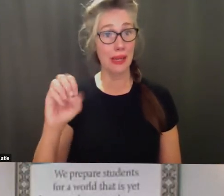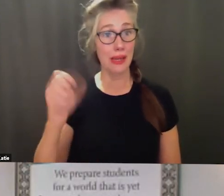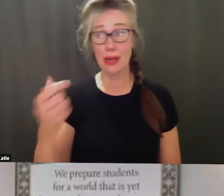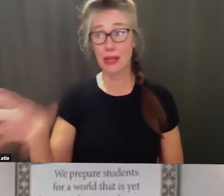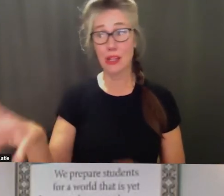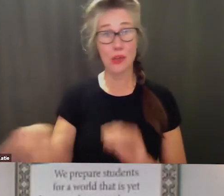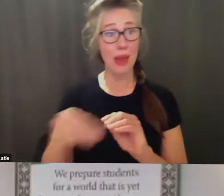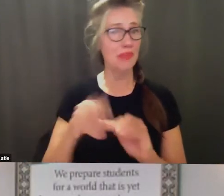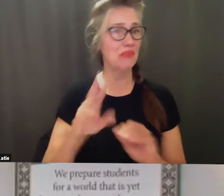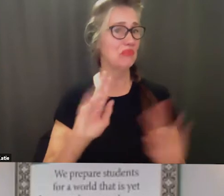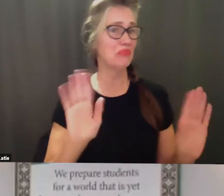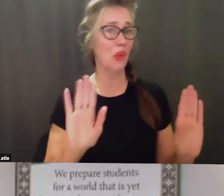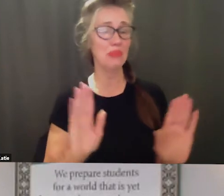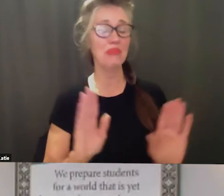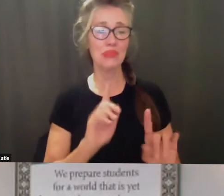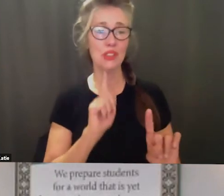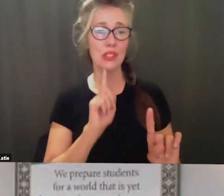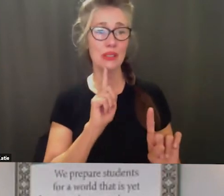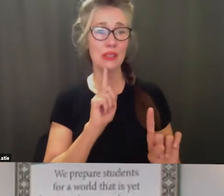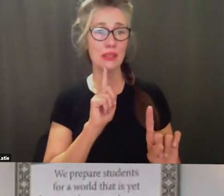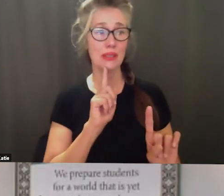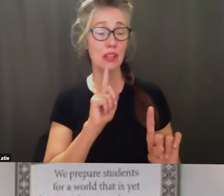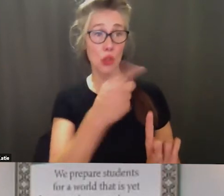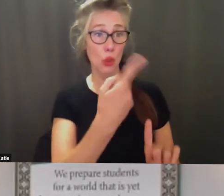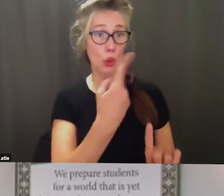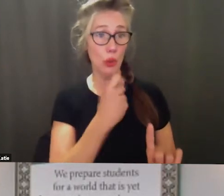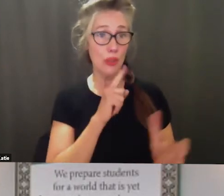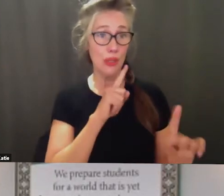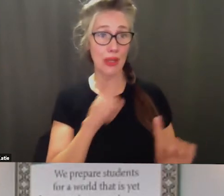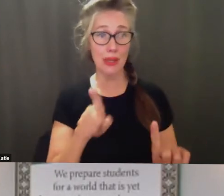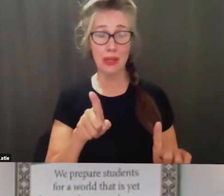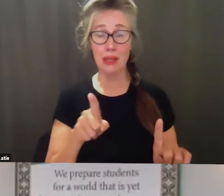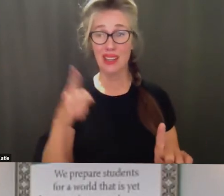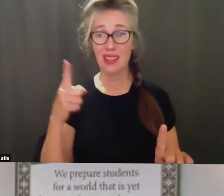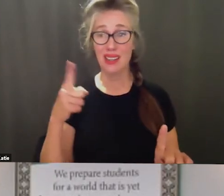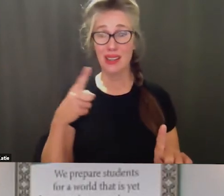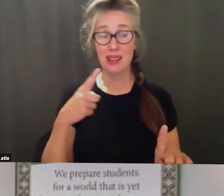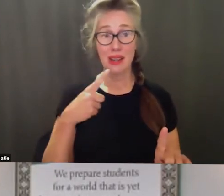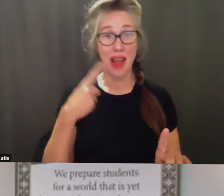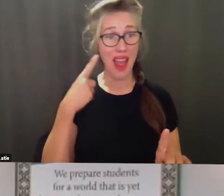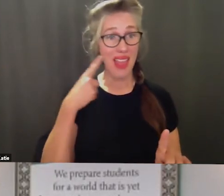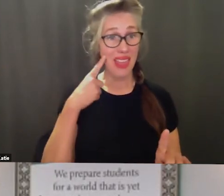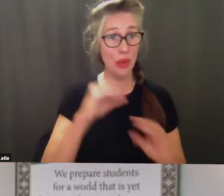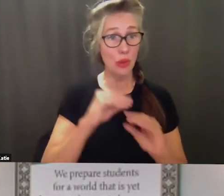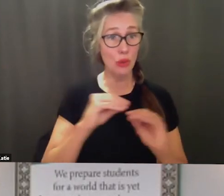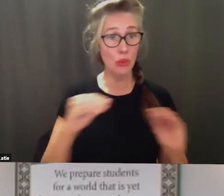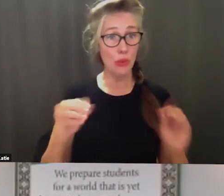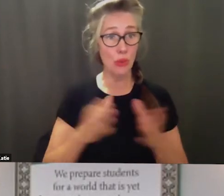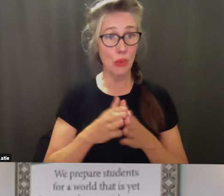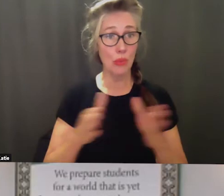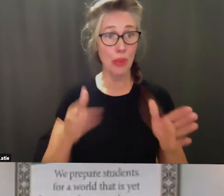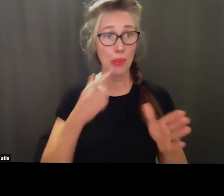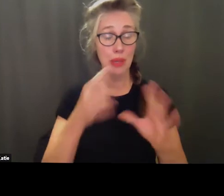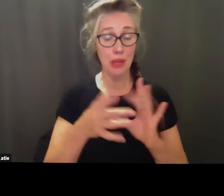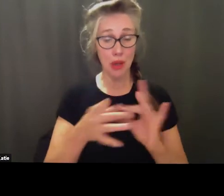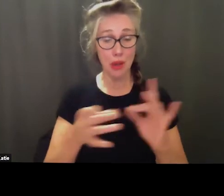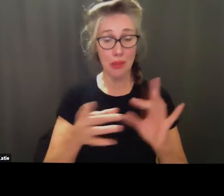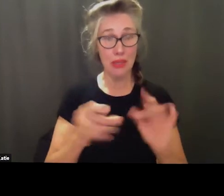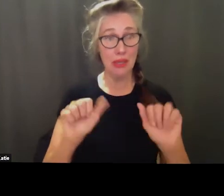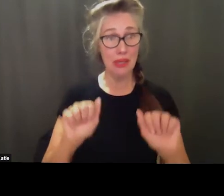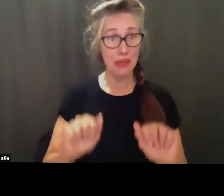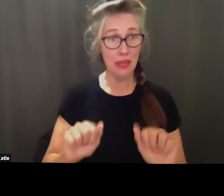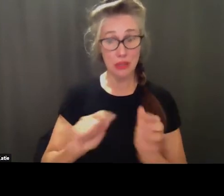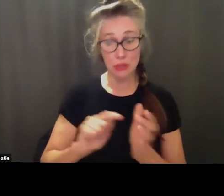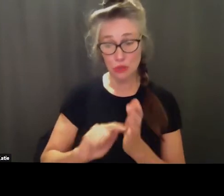perfect. I believe that there are no public comments. Can you confirm that, Ms. Trujillo? No public